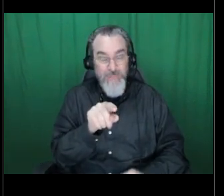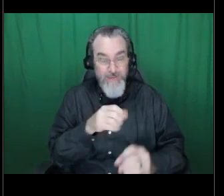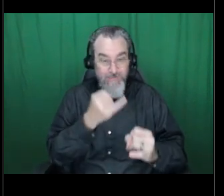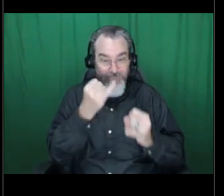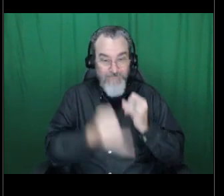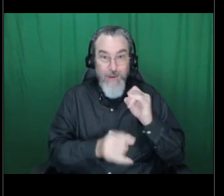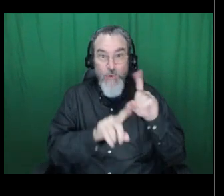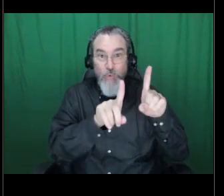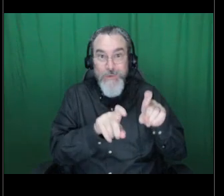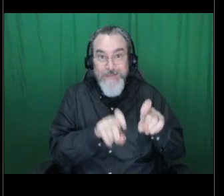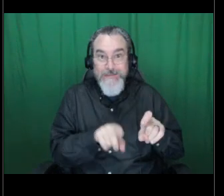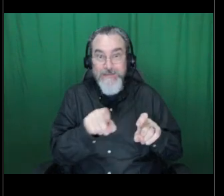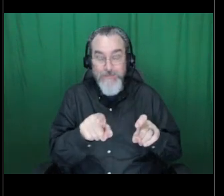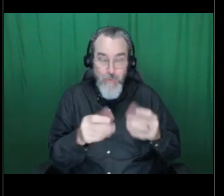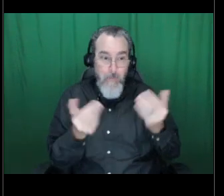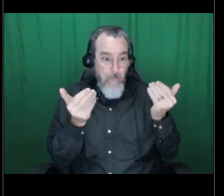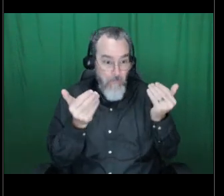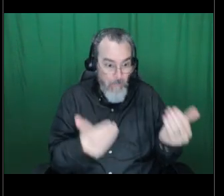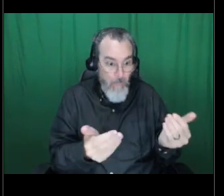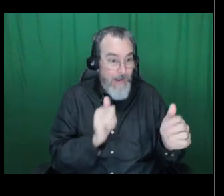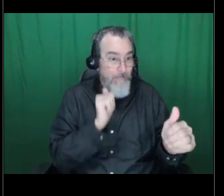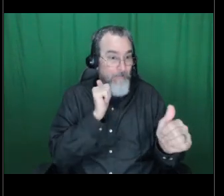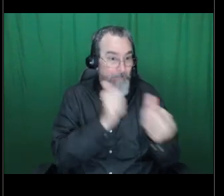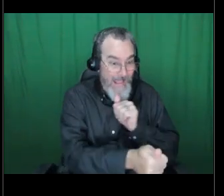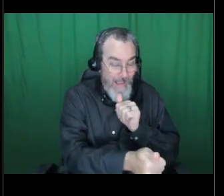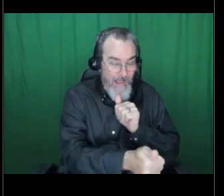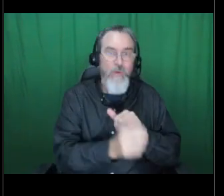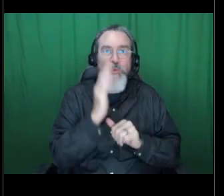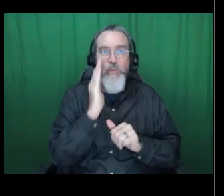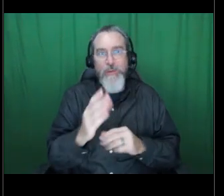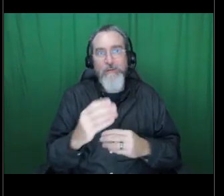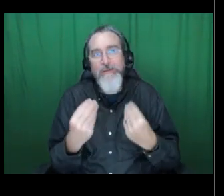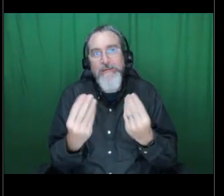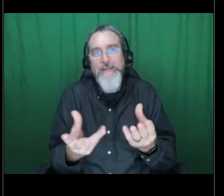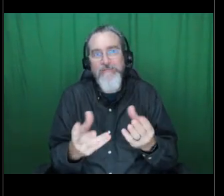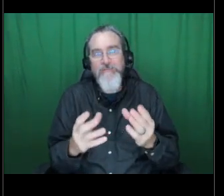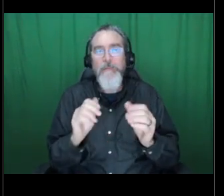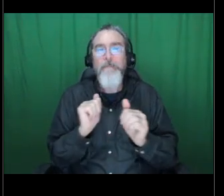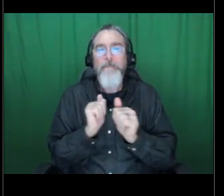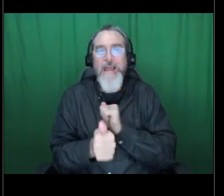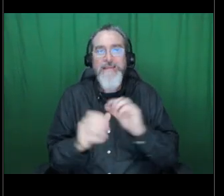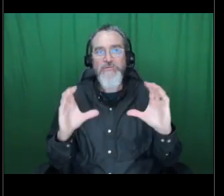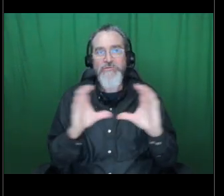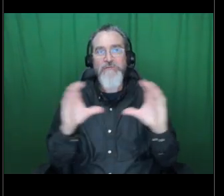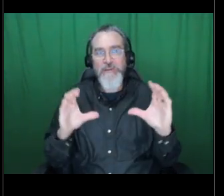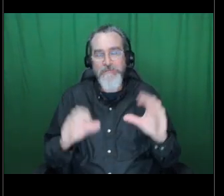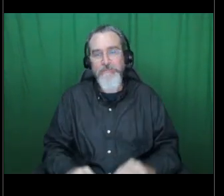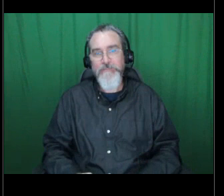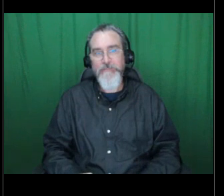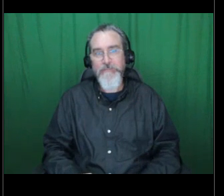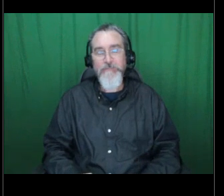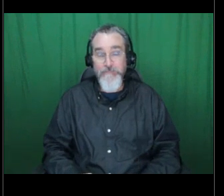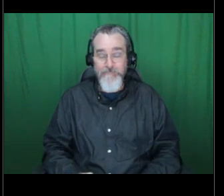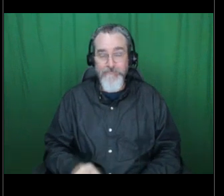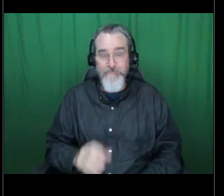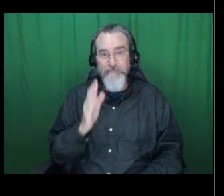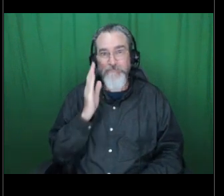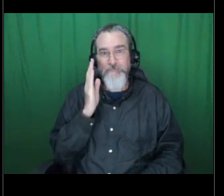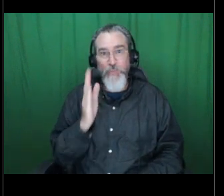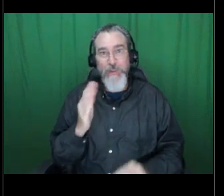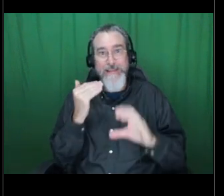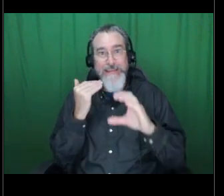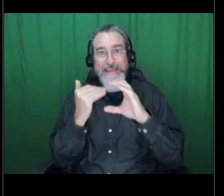quiz, you will receive a passing certificate. The final quiz will be in the email that comes to